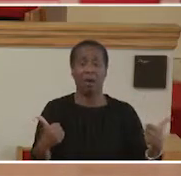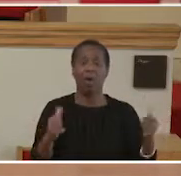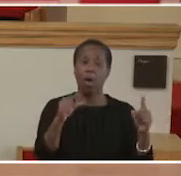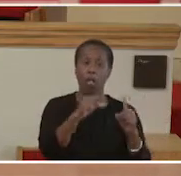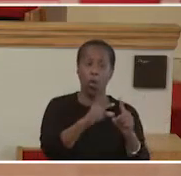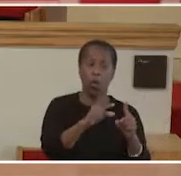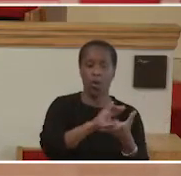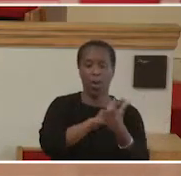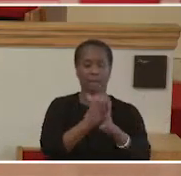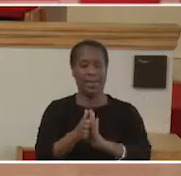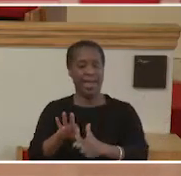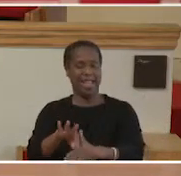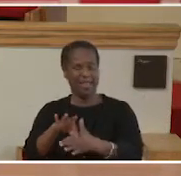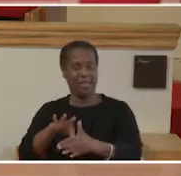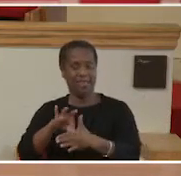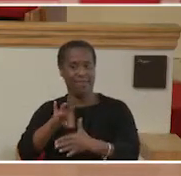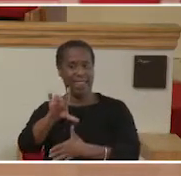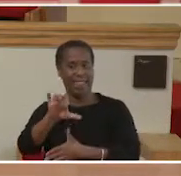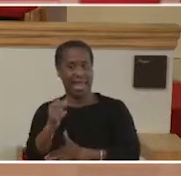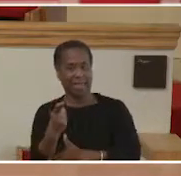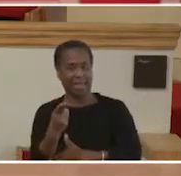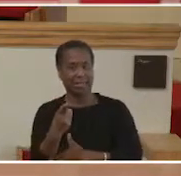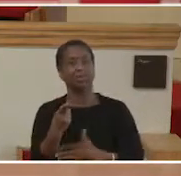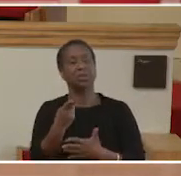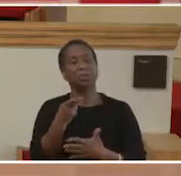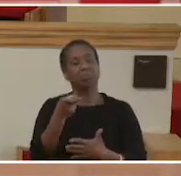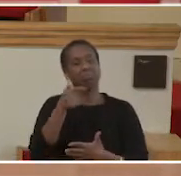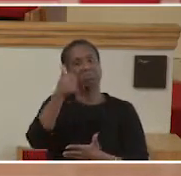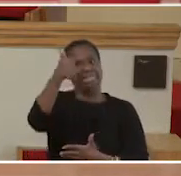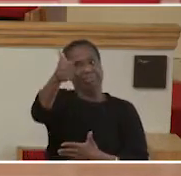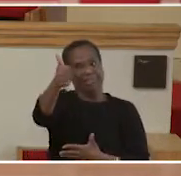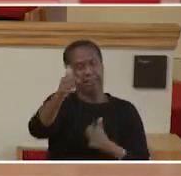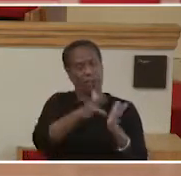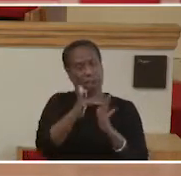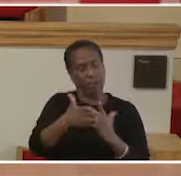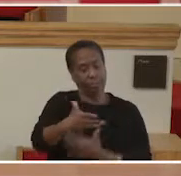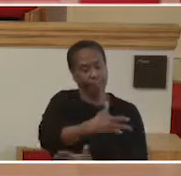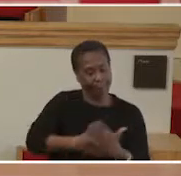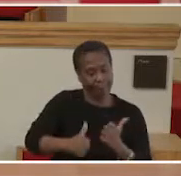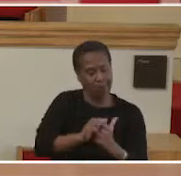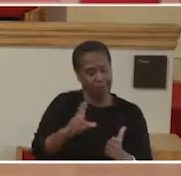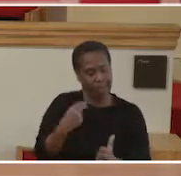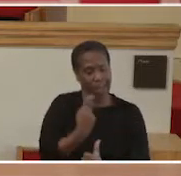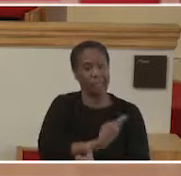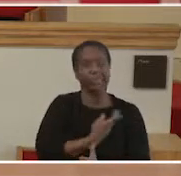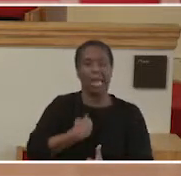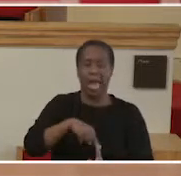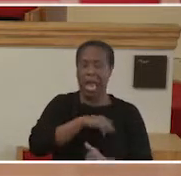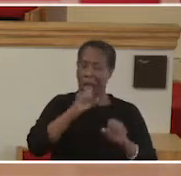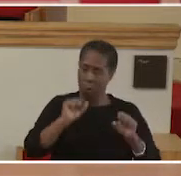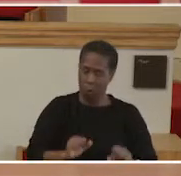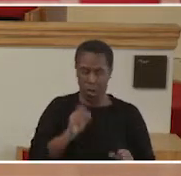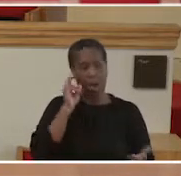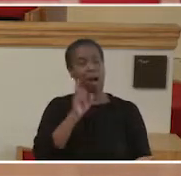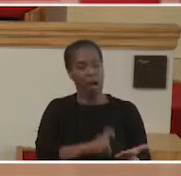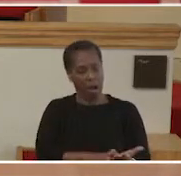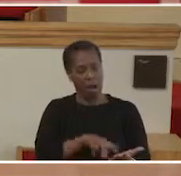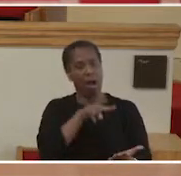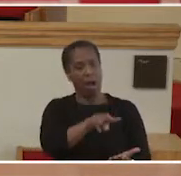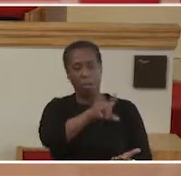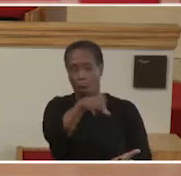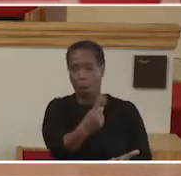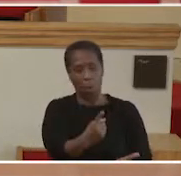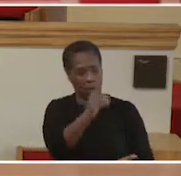made flesh, who dwelt among us, and we beheld him as the only begotten